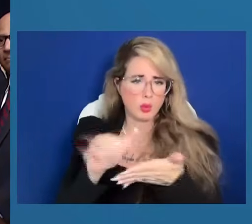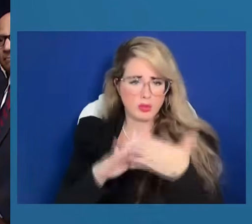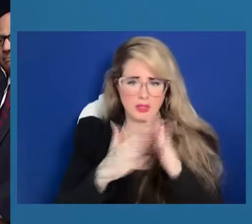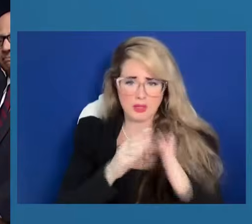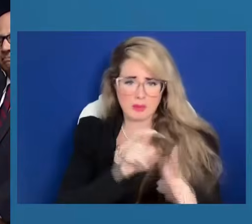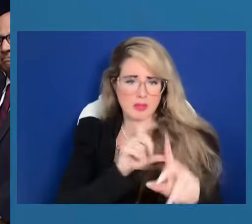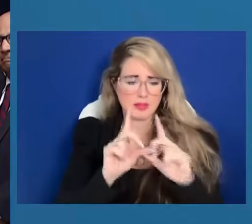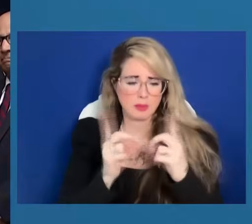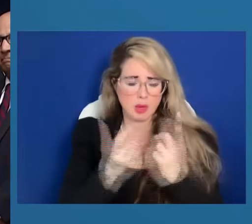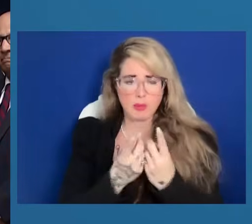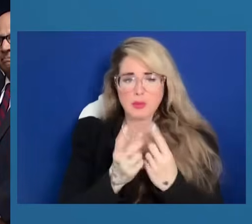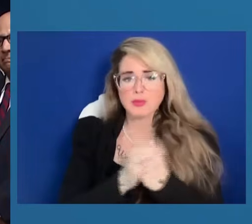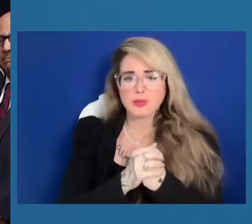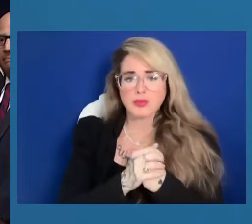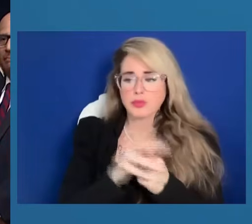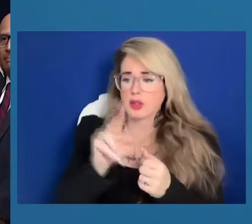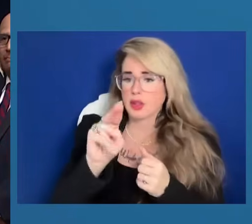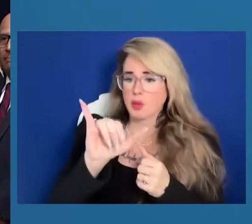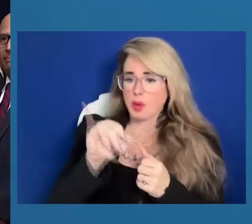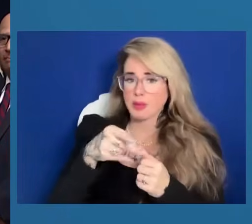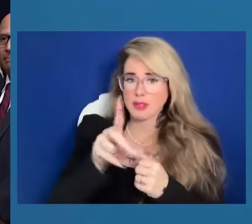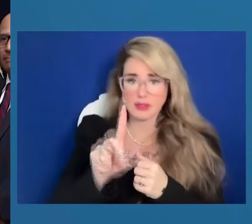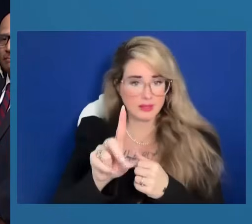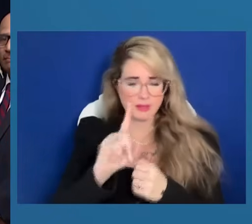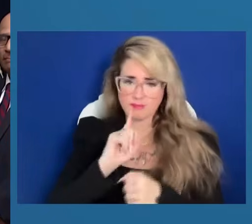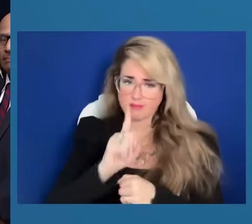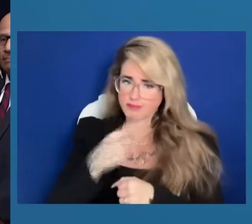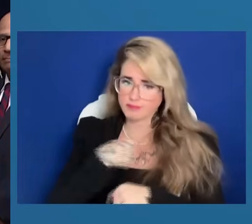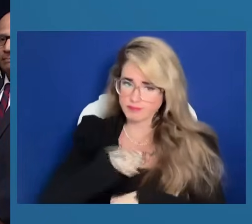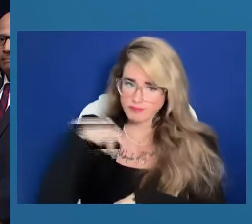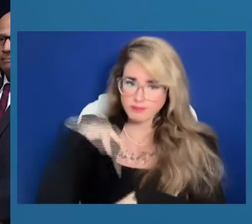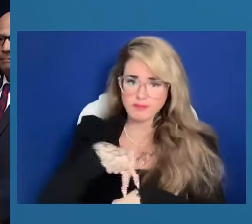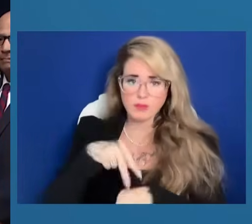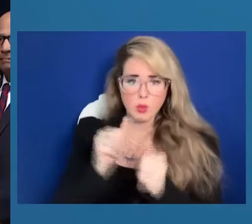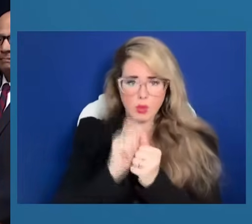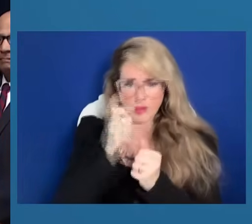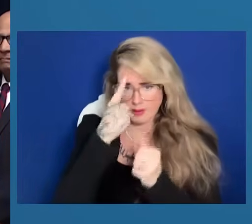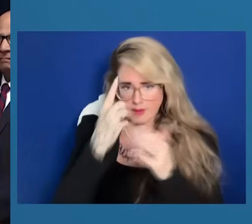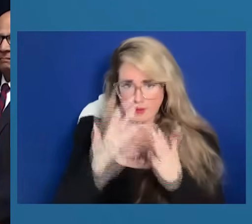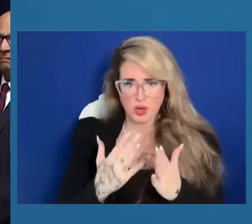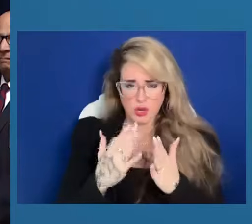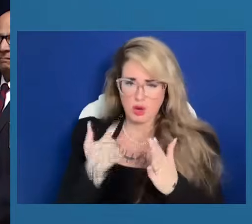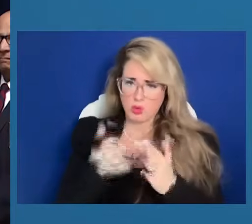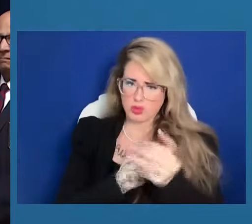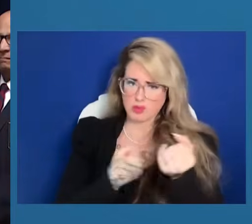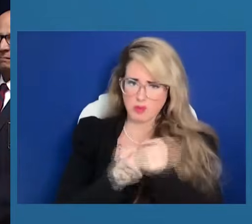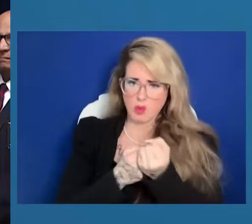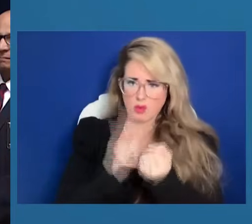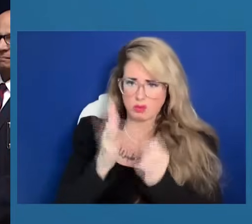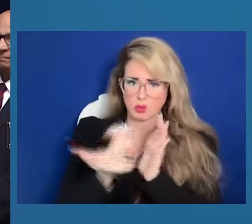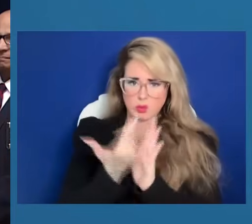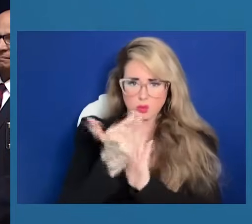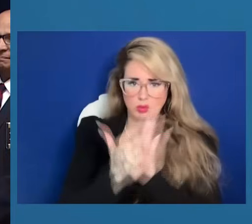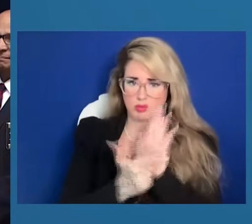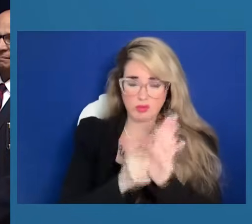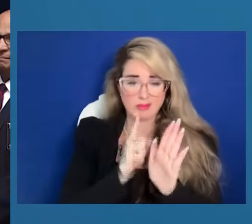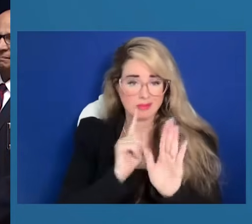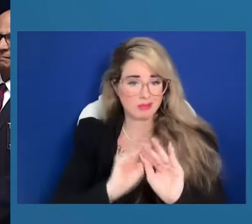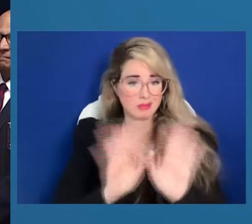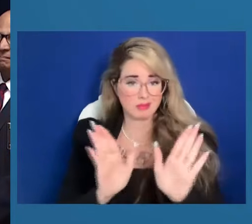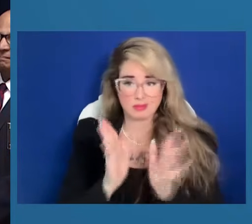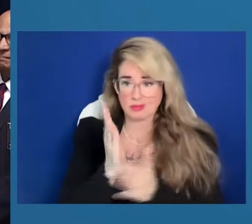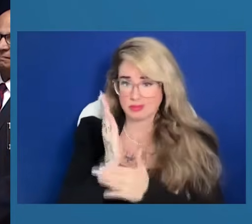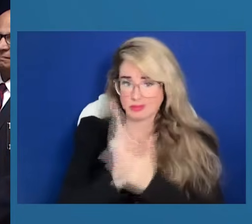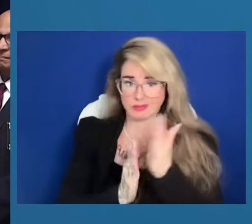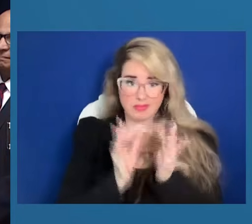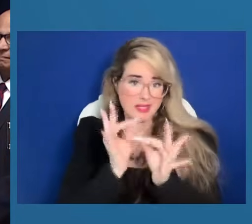Department. The NYPD stands with the governor in support of this crucial legislation. Plain and simple, in 2026,